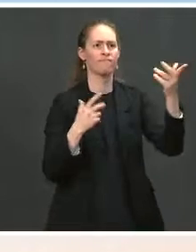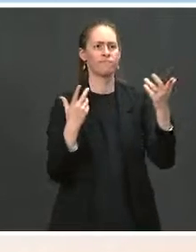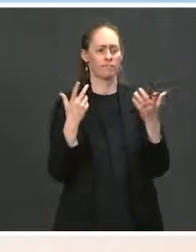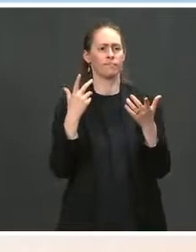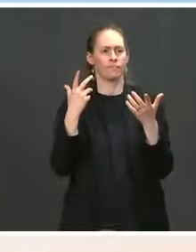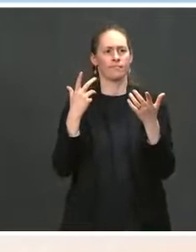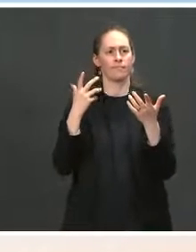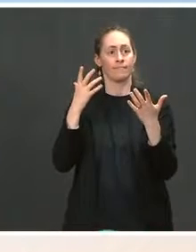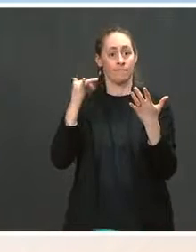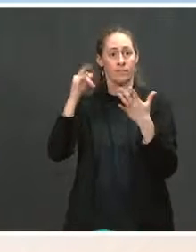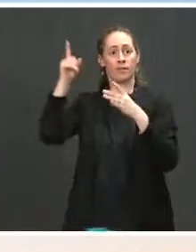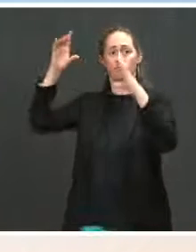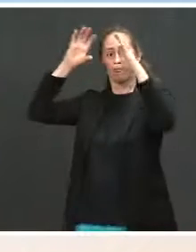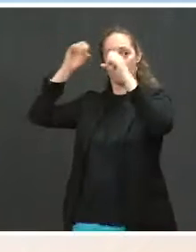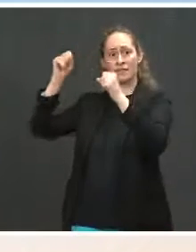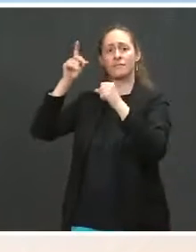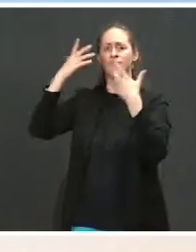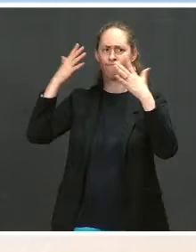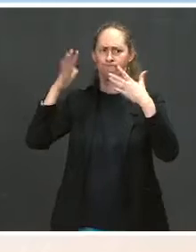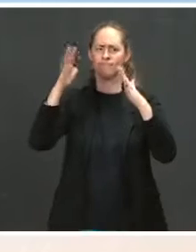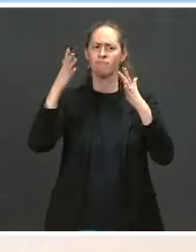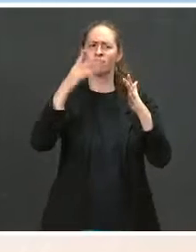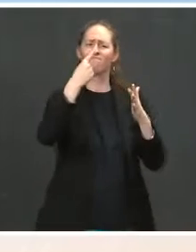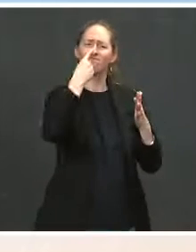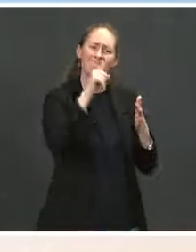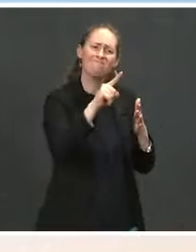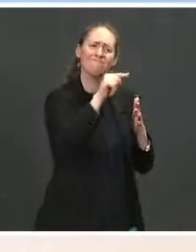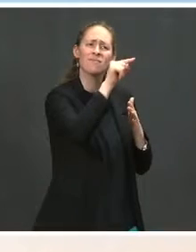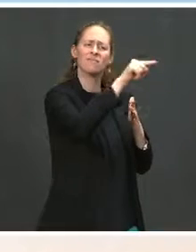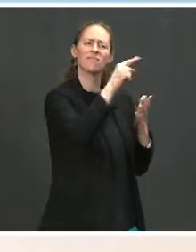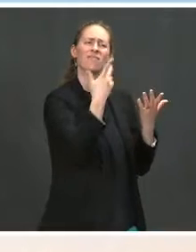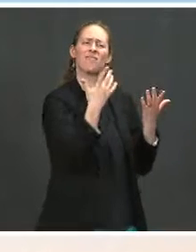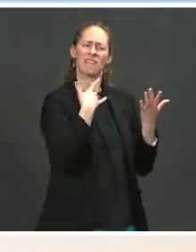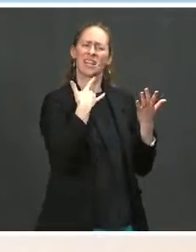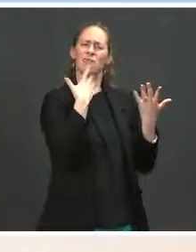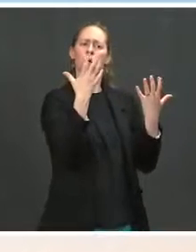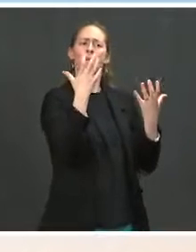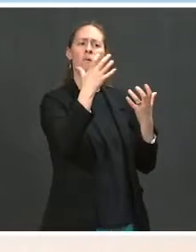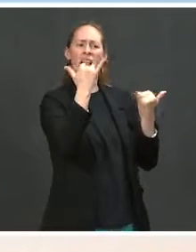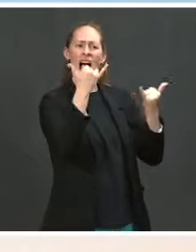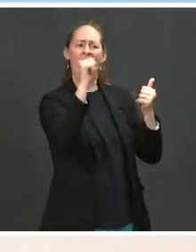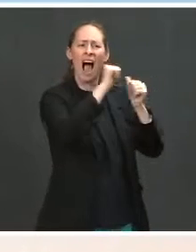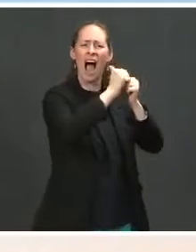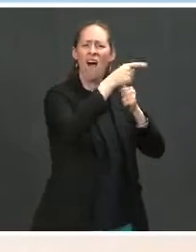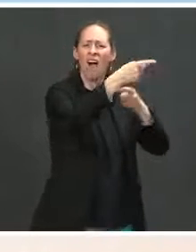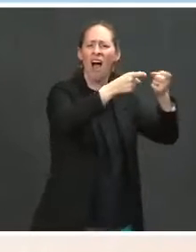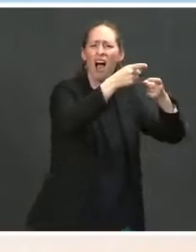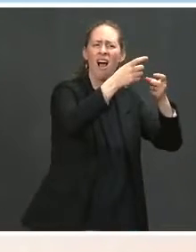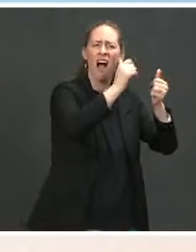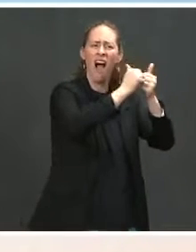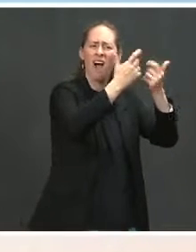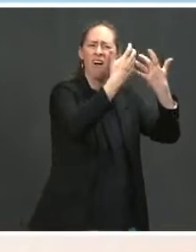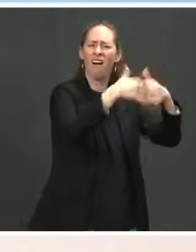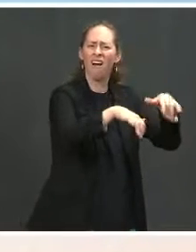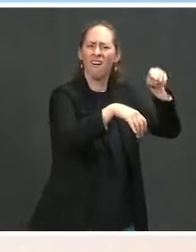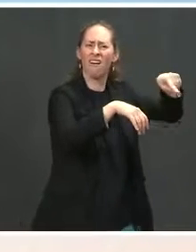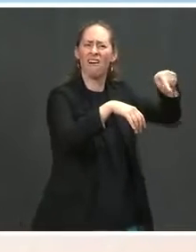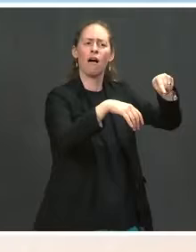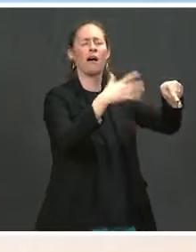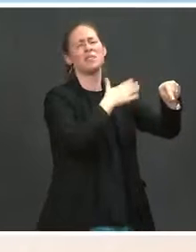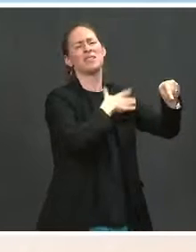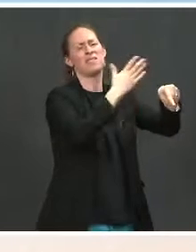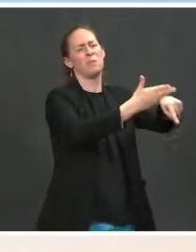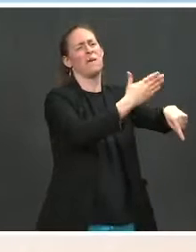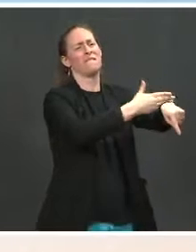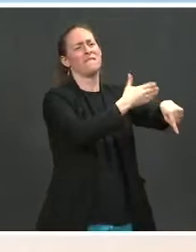his treatment, for his release, through many of those channels. The purpose of this call was to discuss, in